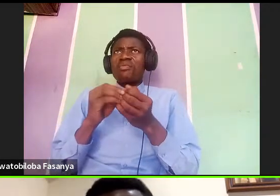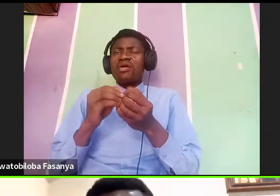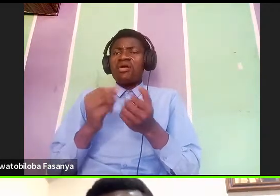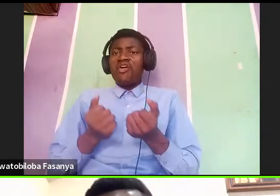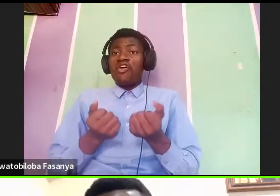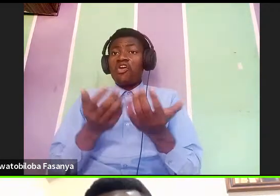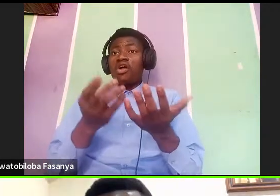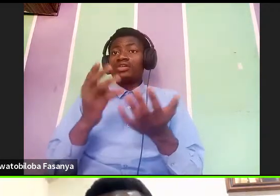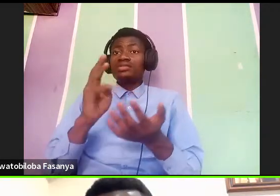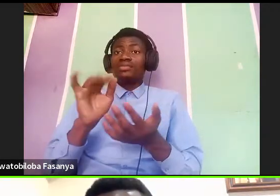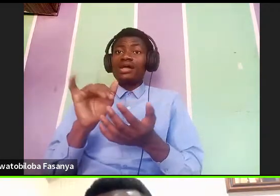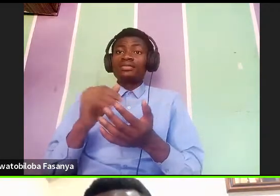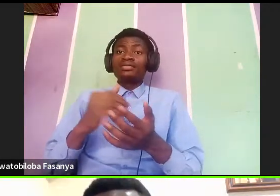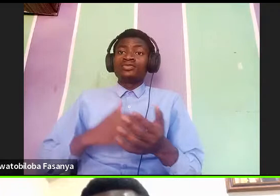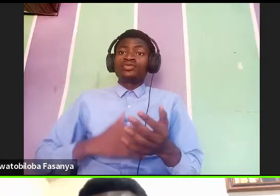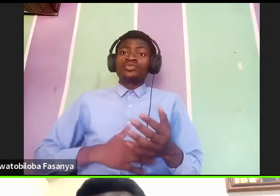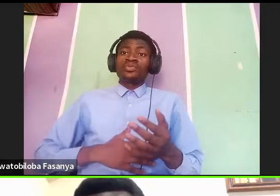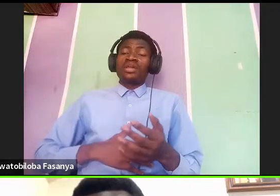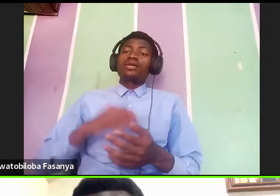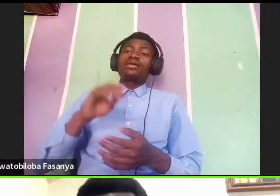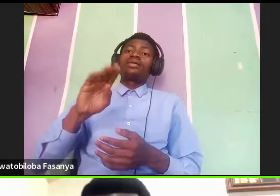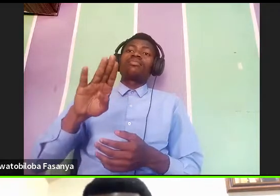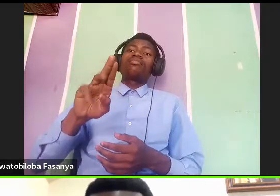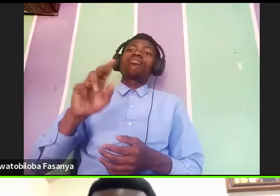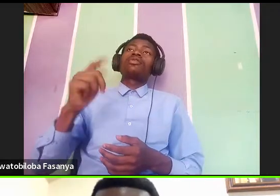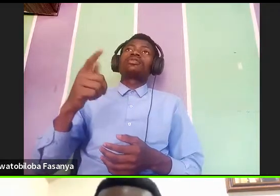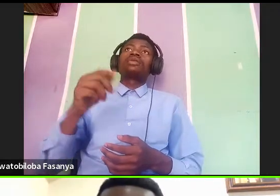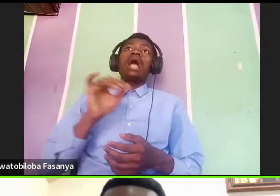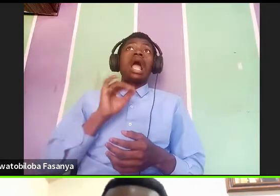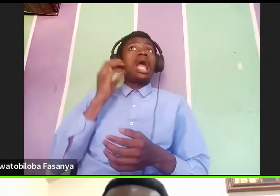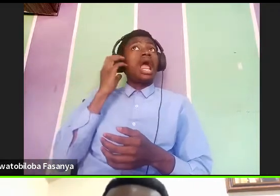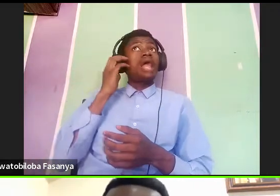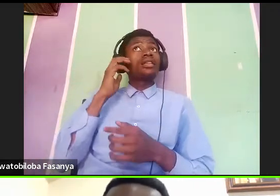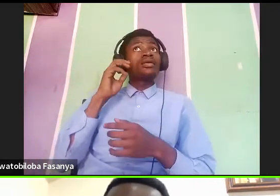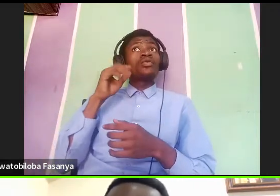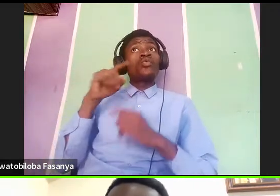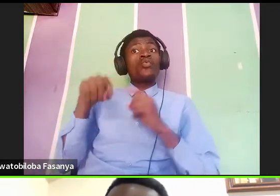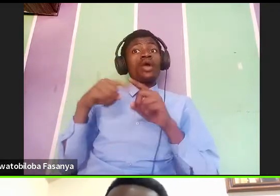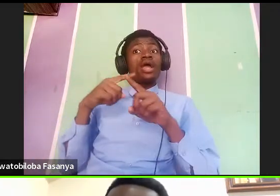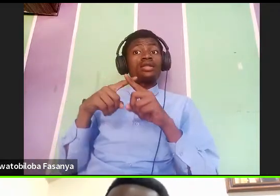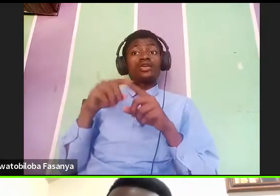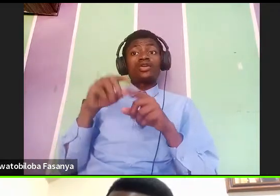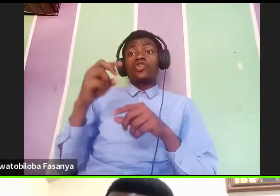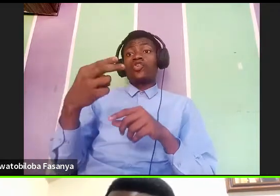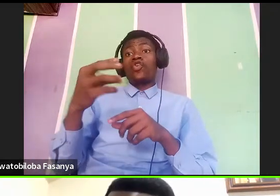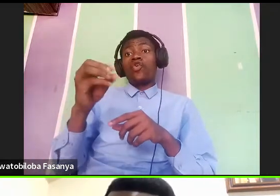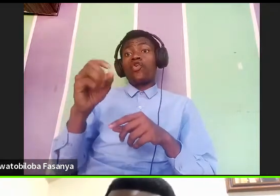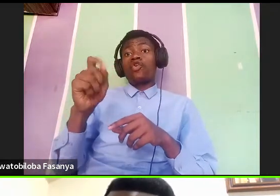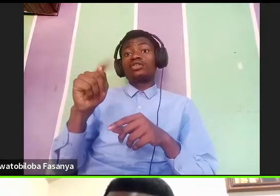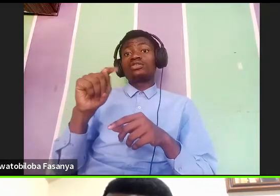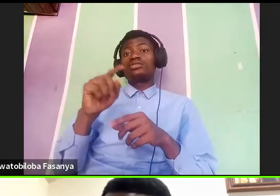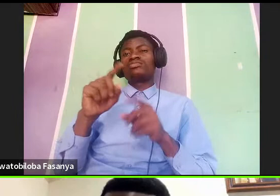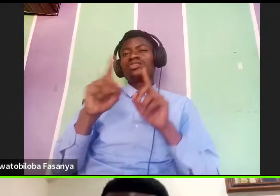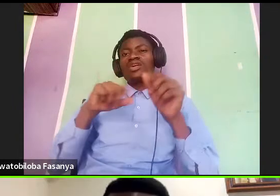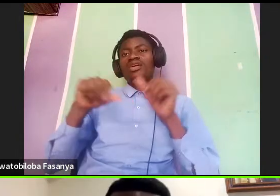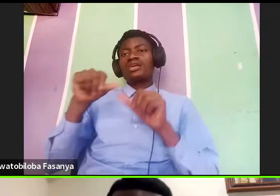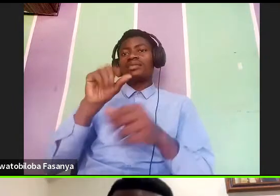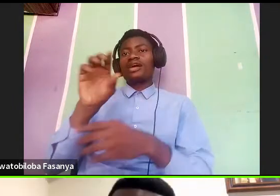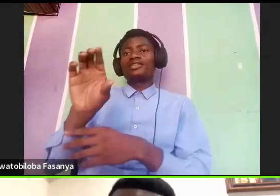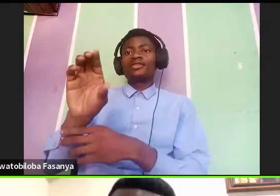I heard the host talked about constipation. So things to watch out for is that you should be able to pass